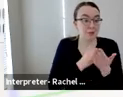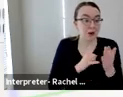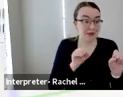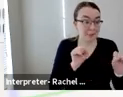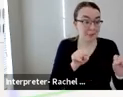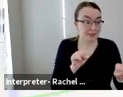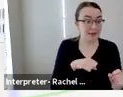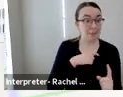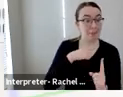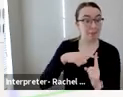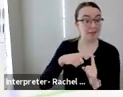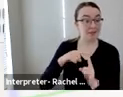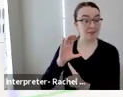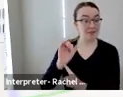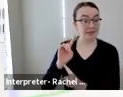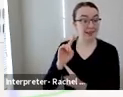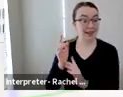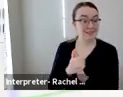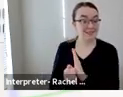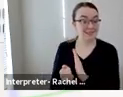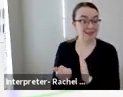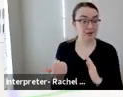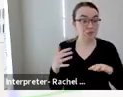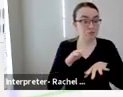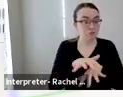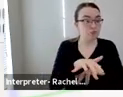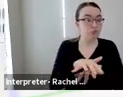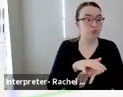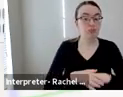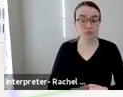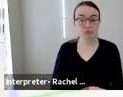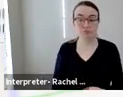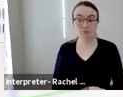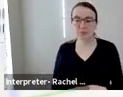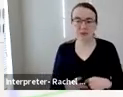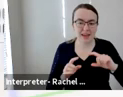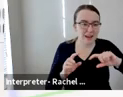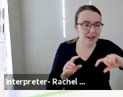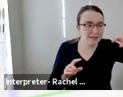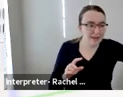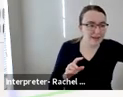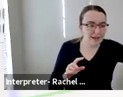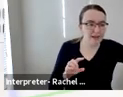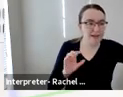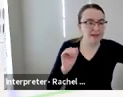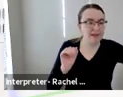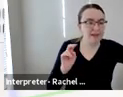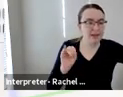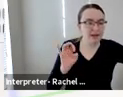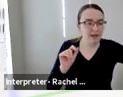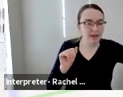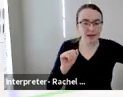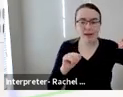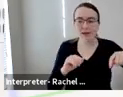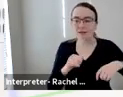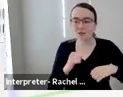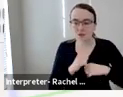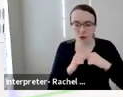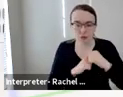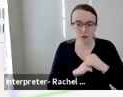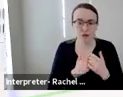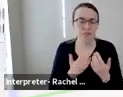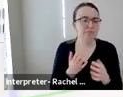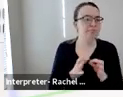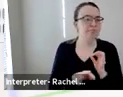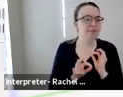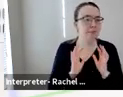my CAD ability, and maybe it's got a little antenna here and a little structure. It's nothing major